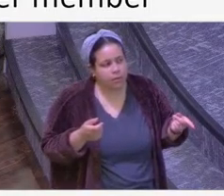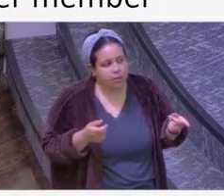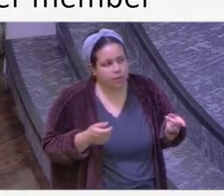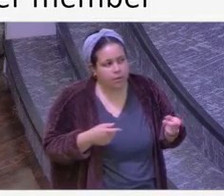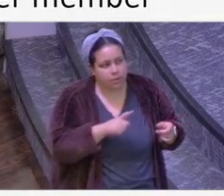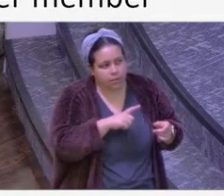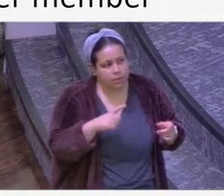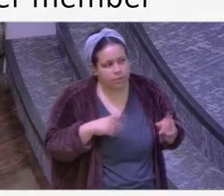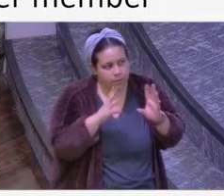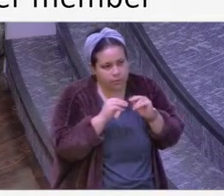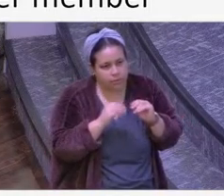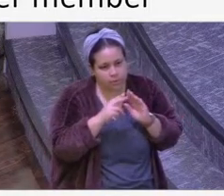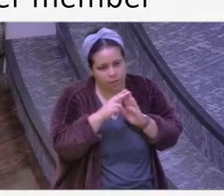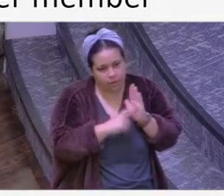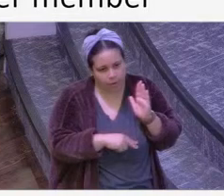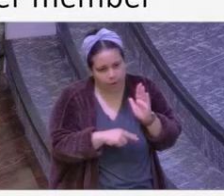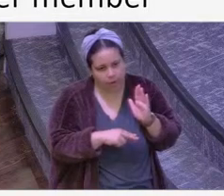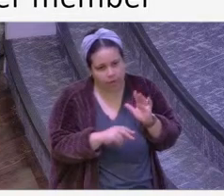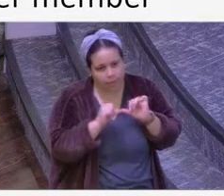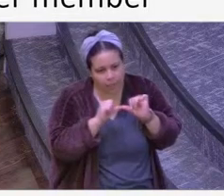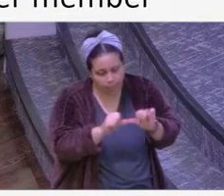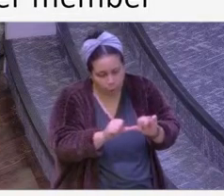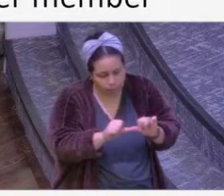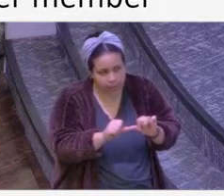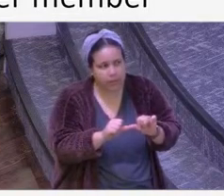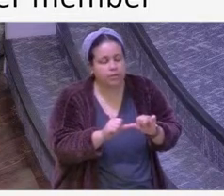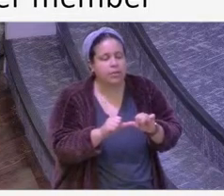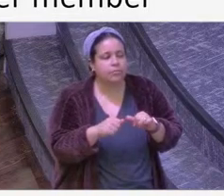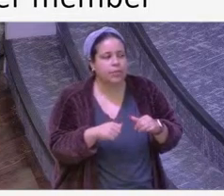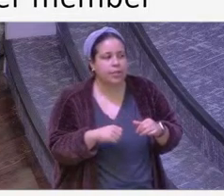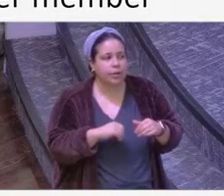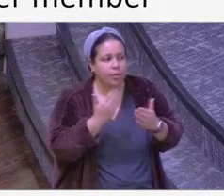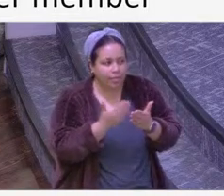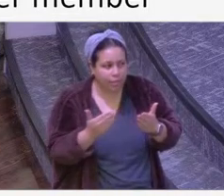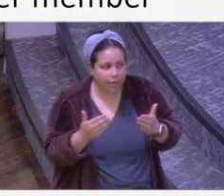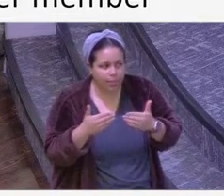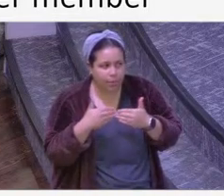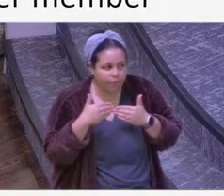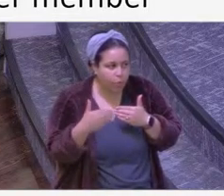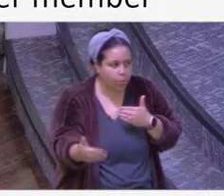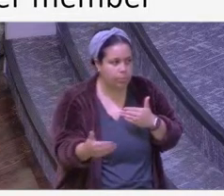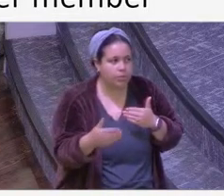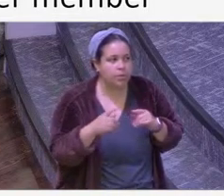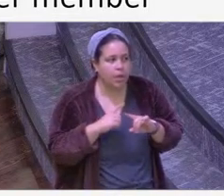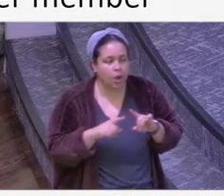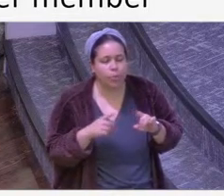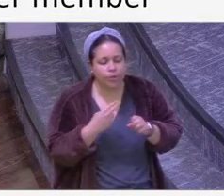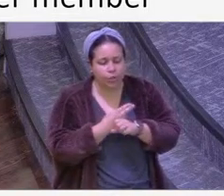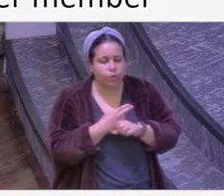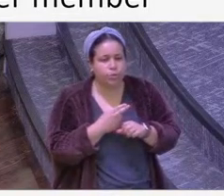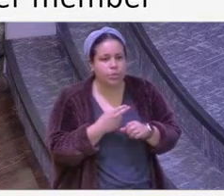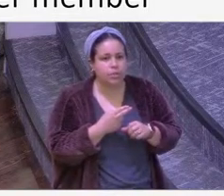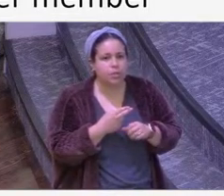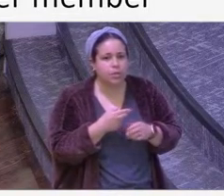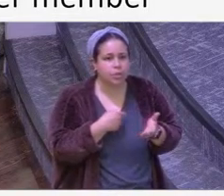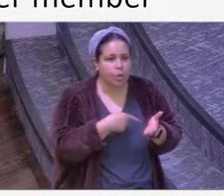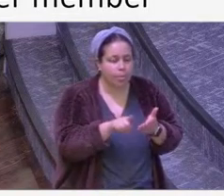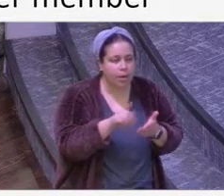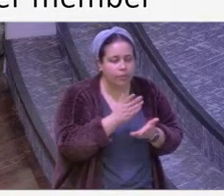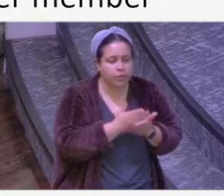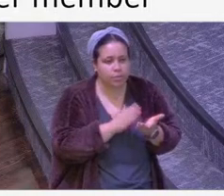legislative session. They want to make this a permanent fixture going forward. We're hopeful we'll be able to use some of that to cover some of our school security